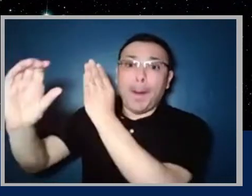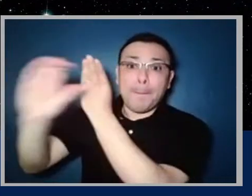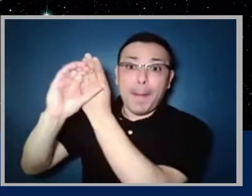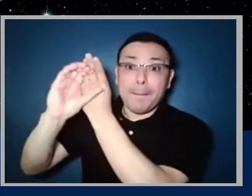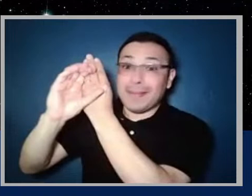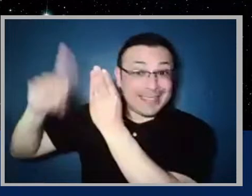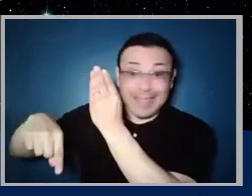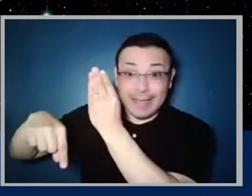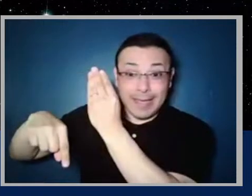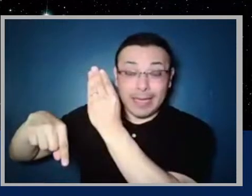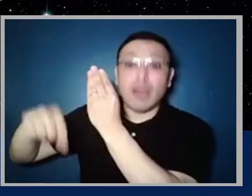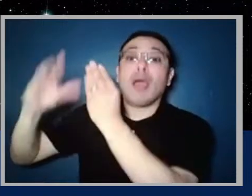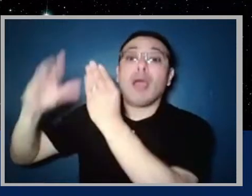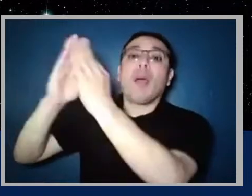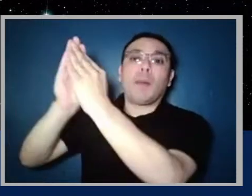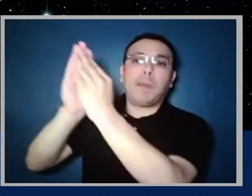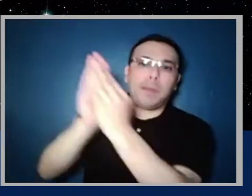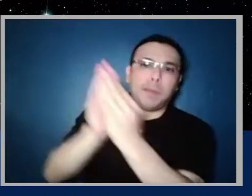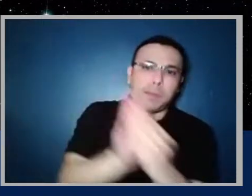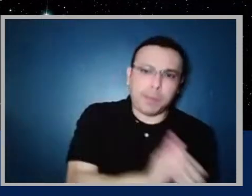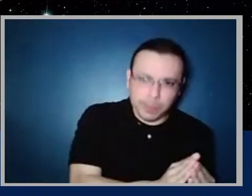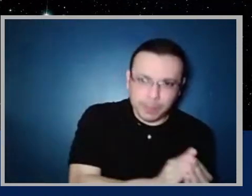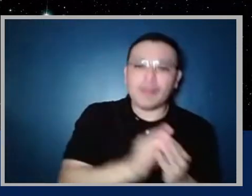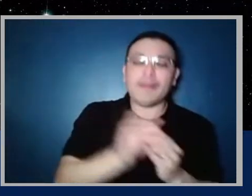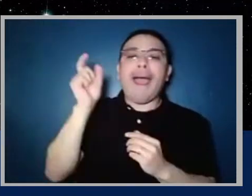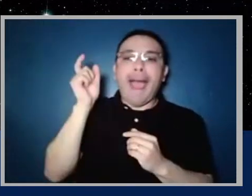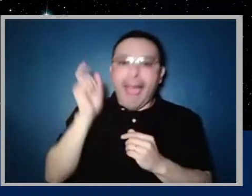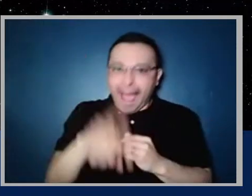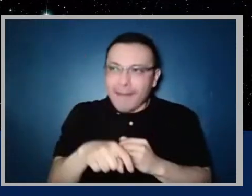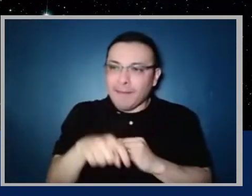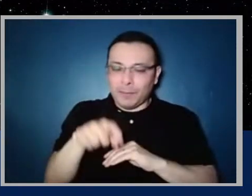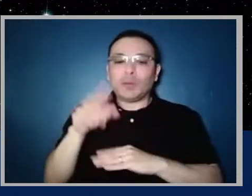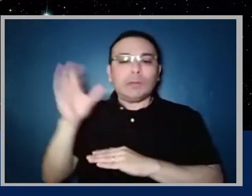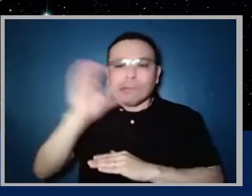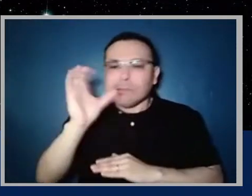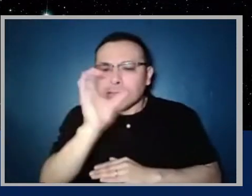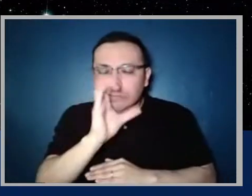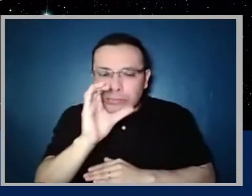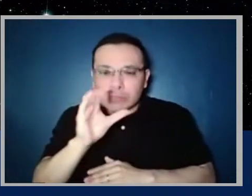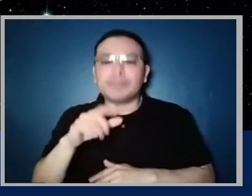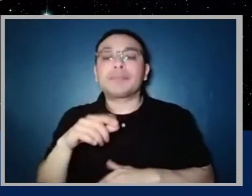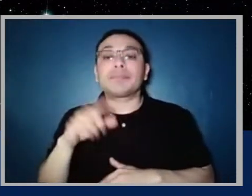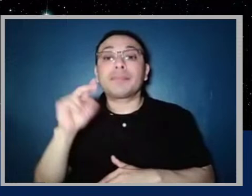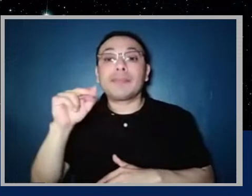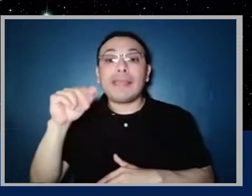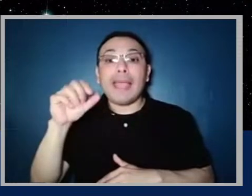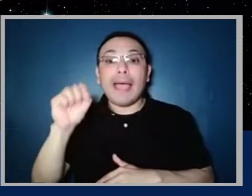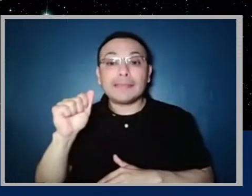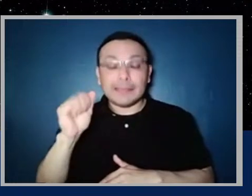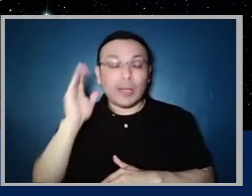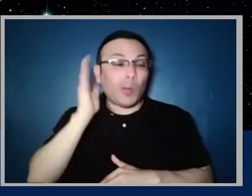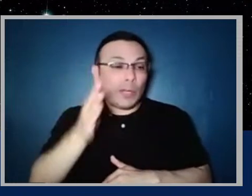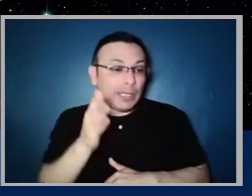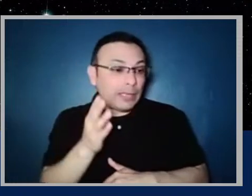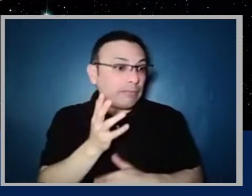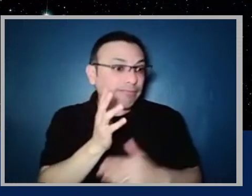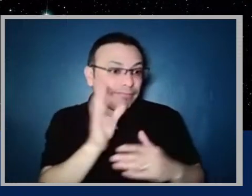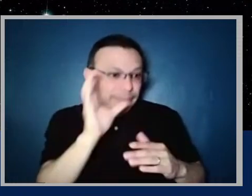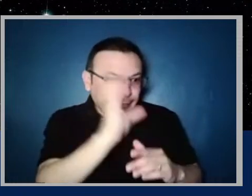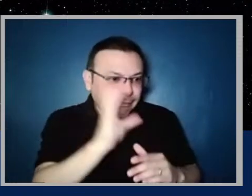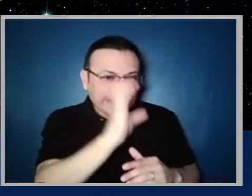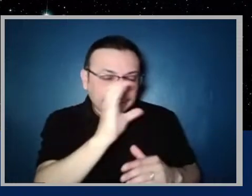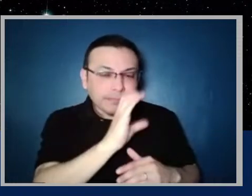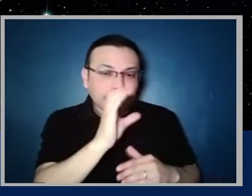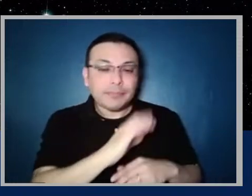any other mission to what we call a support area, where we have our NASA team members. If it's a SpaceX flight, our SpaceX